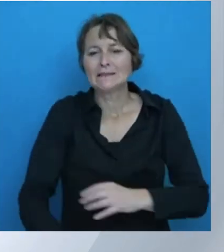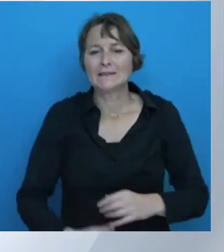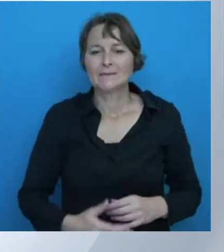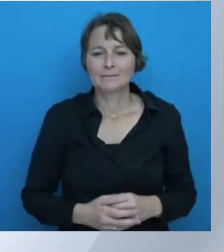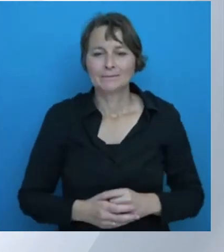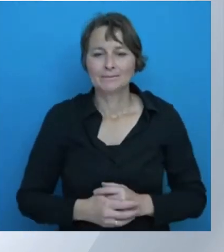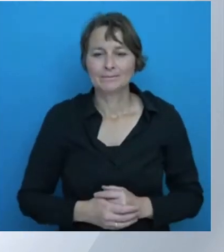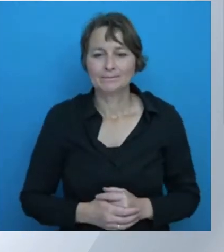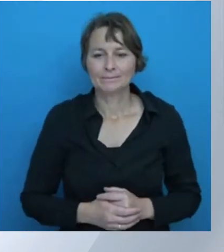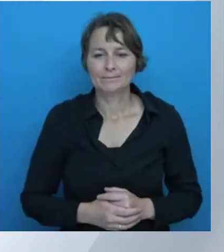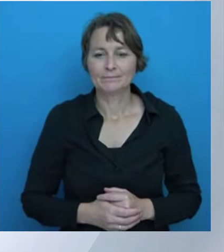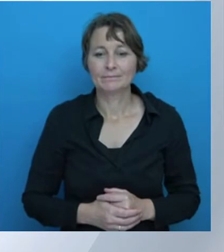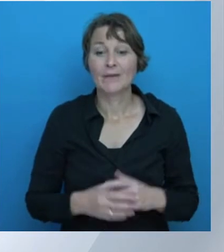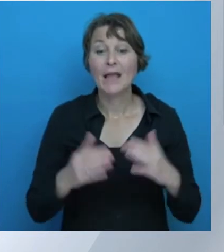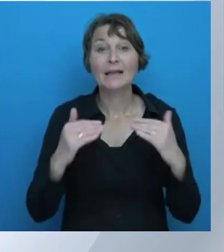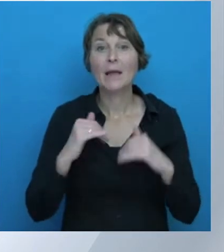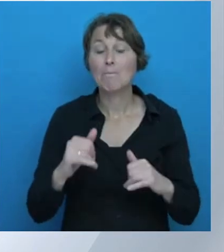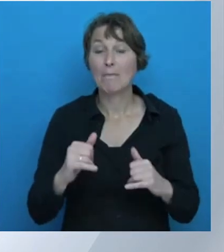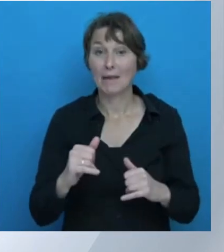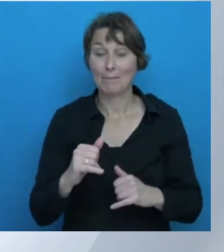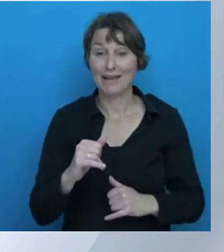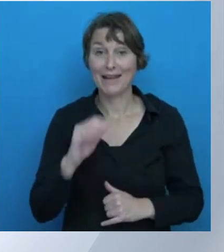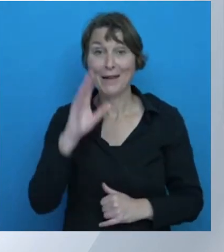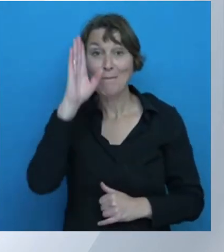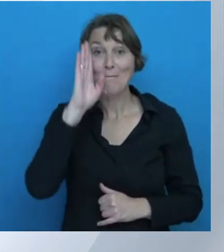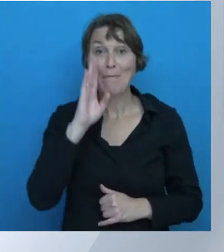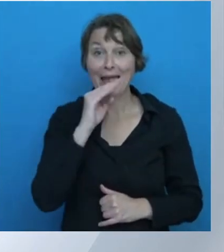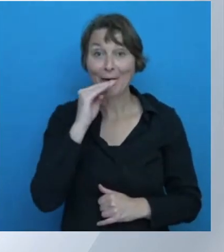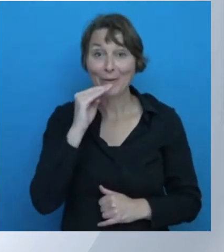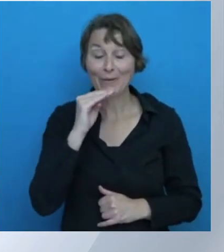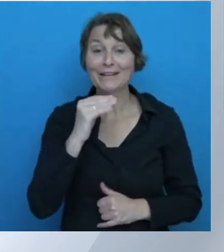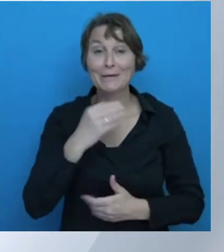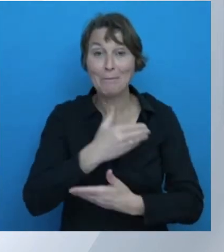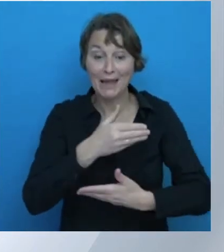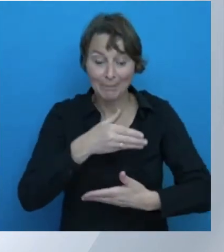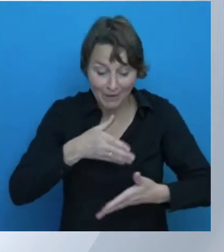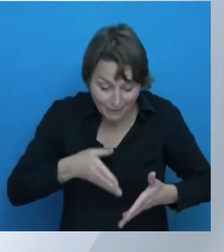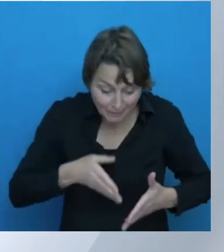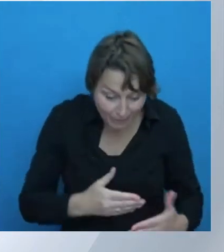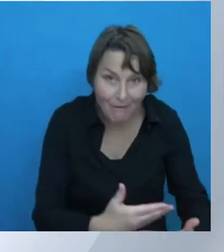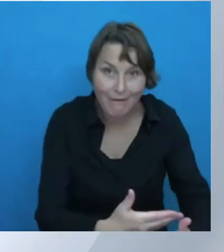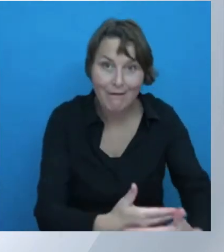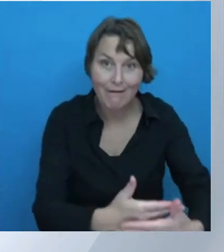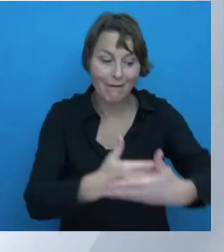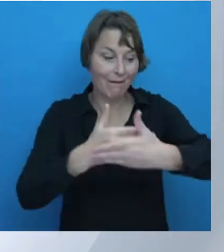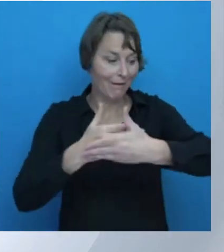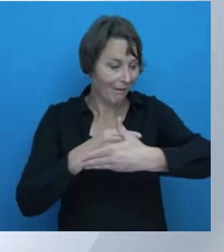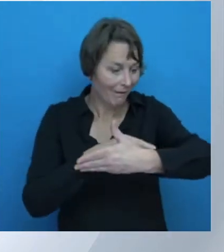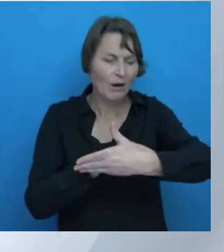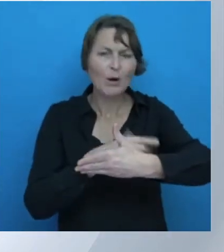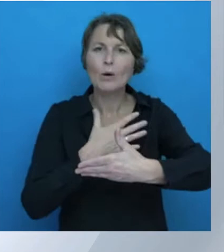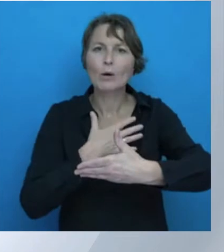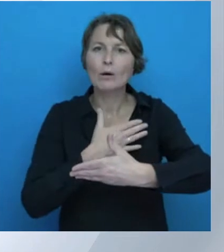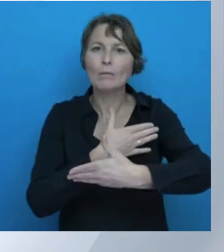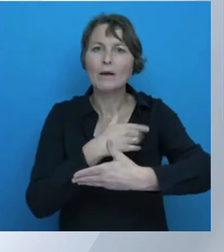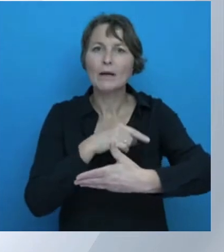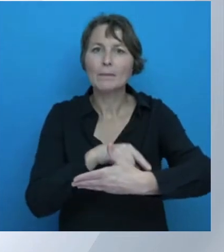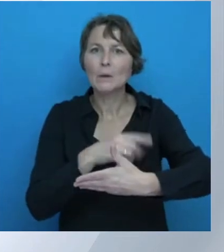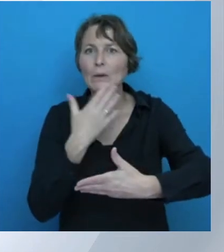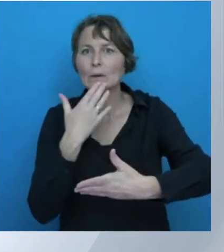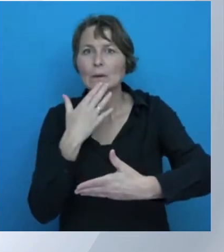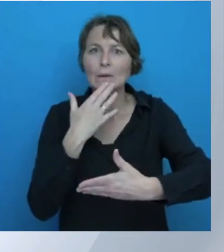and cradling their baby. And you parents, you have an accessibility issue. You have financial,